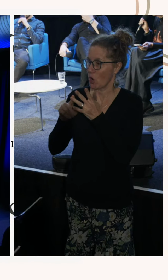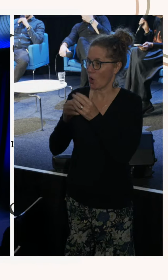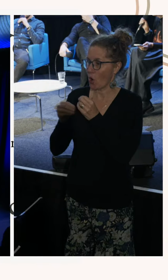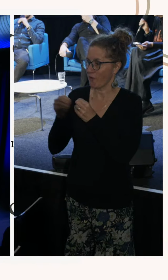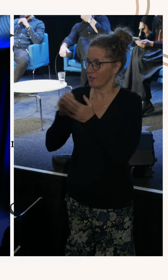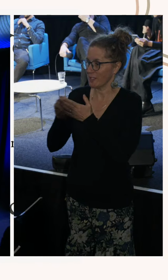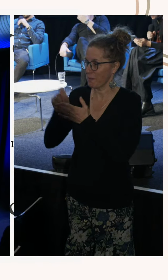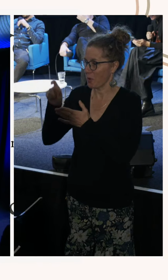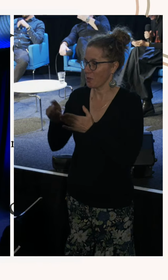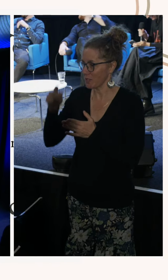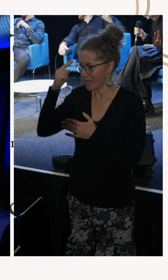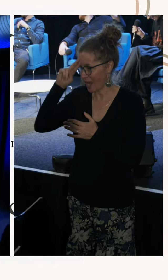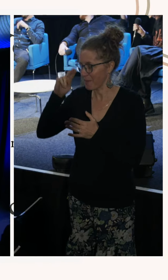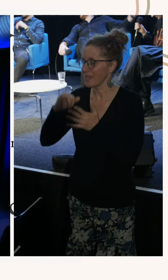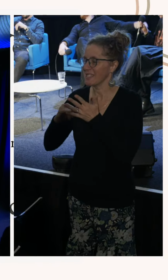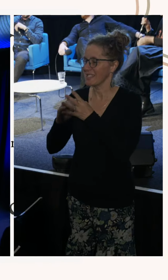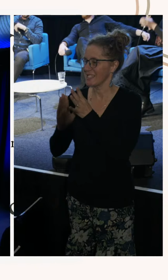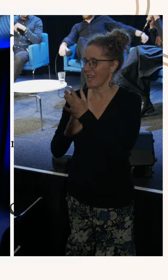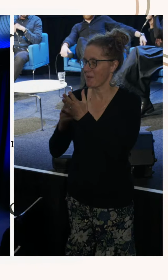Sam Ryan.